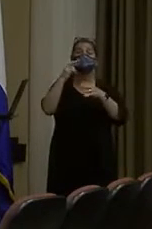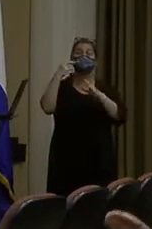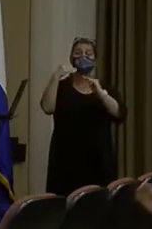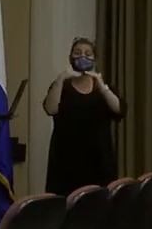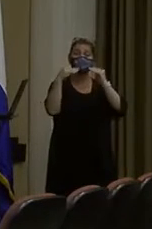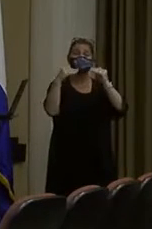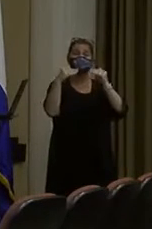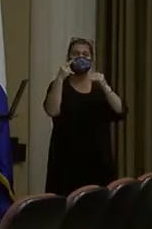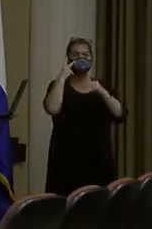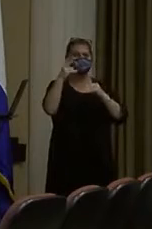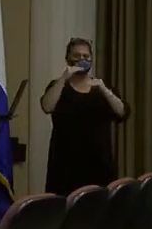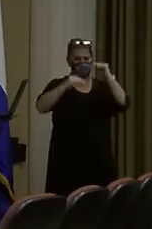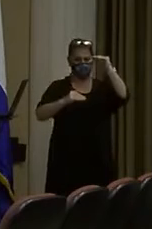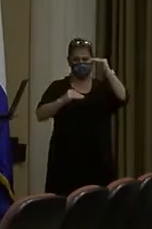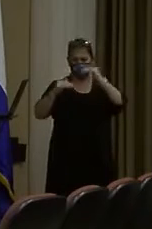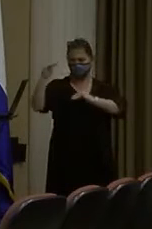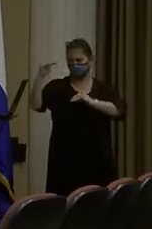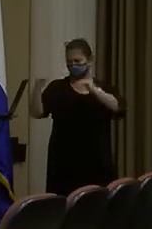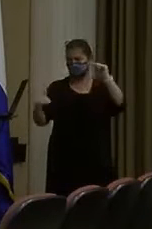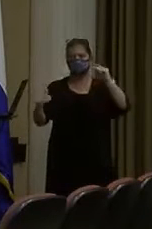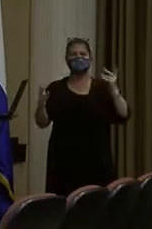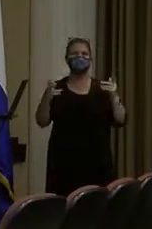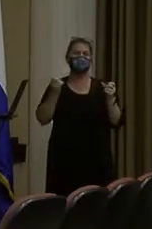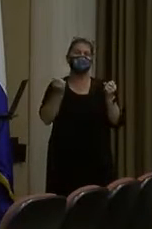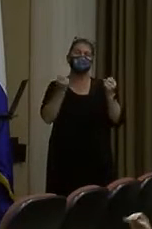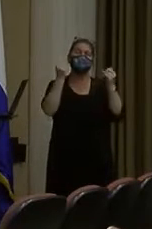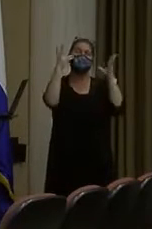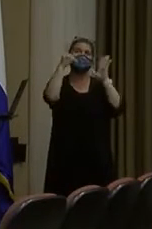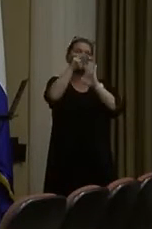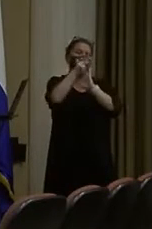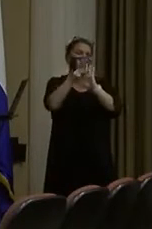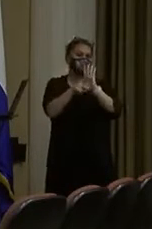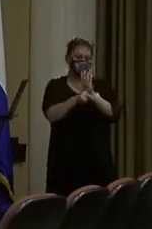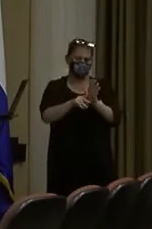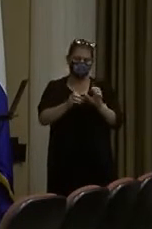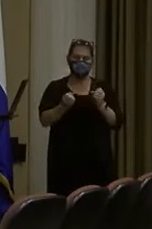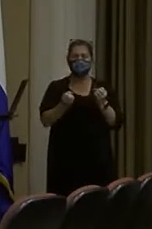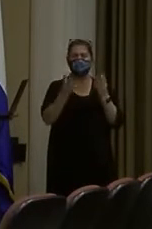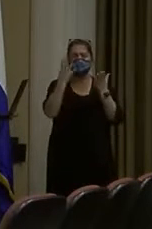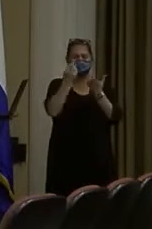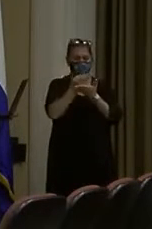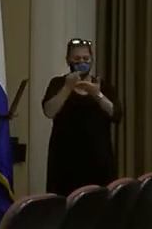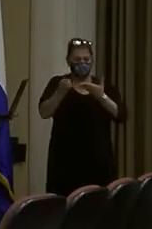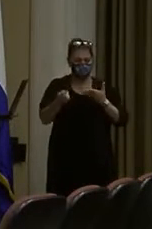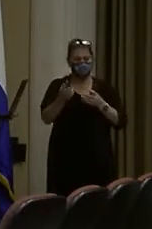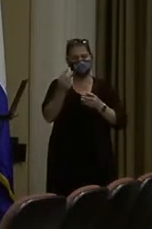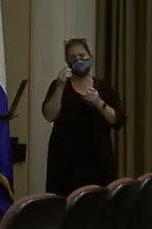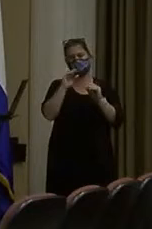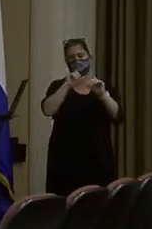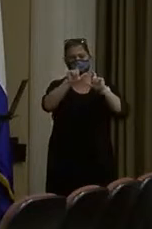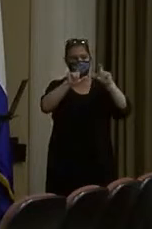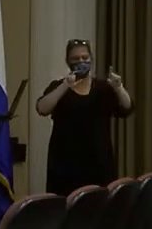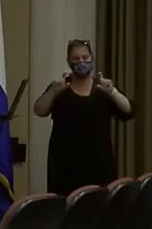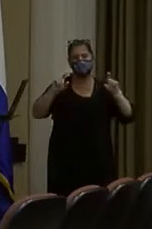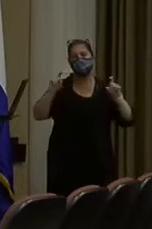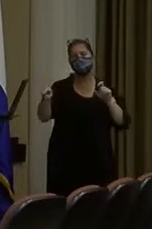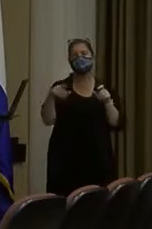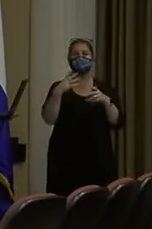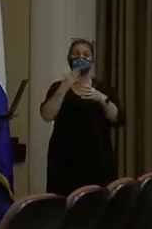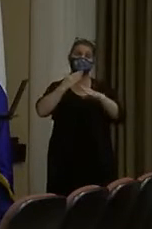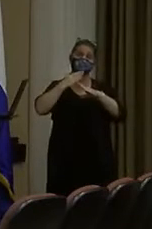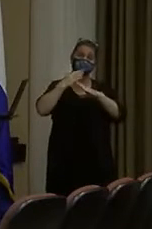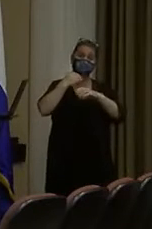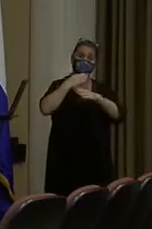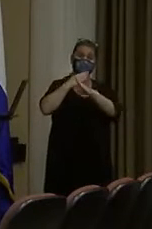why we see the inequities? Well, there's a dearth of policies, a dearth of resources and appropriations going to ensure that